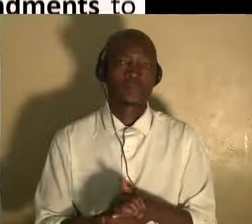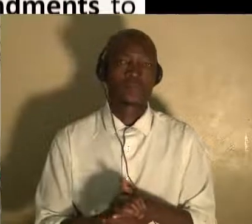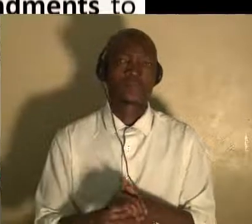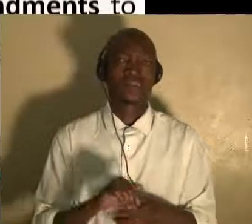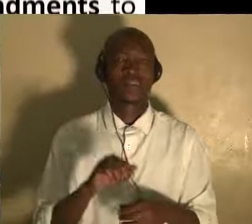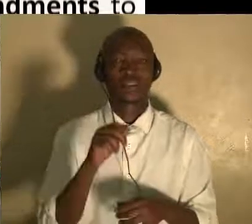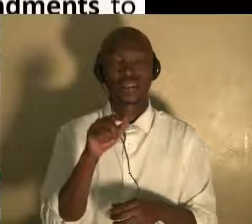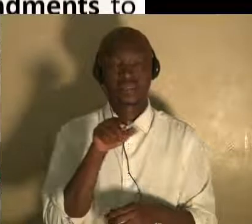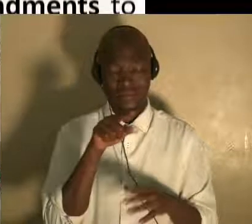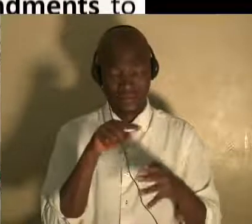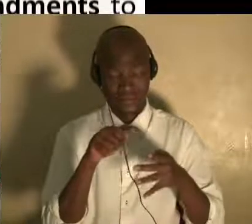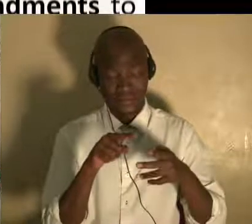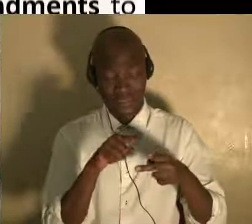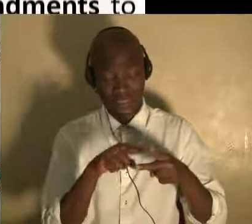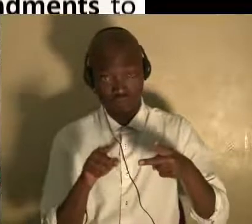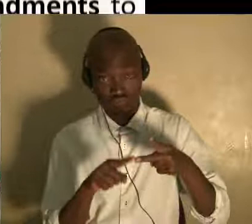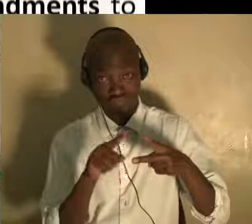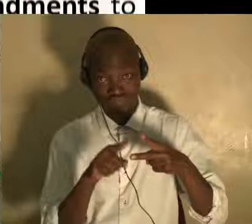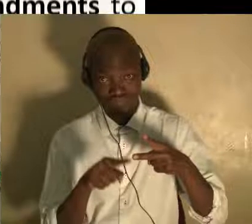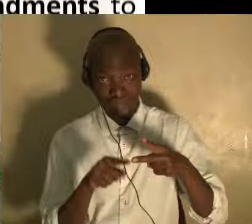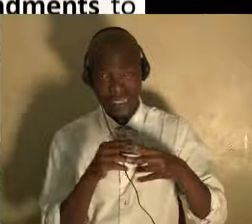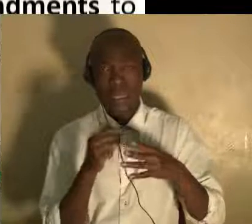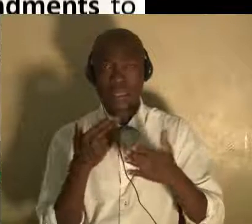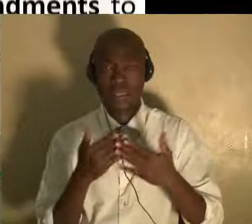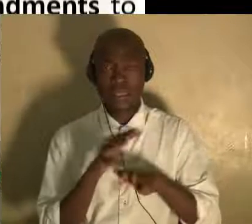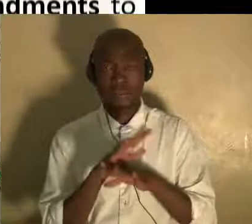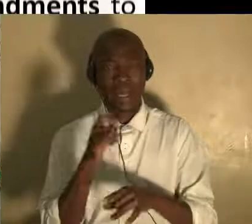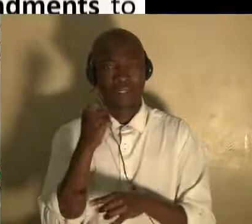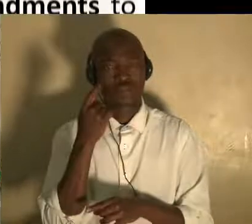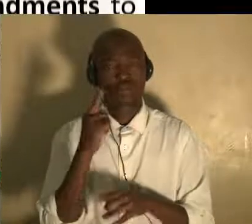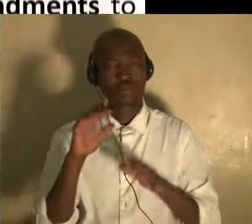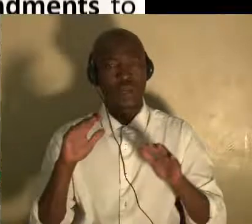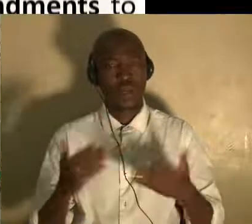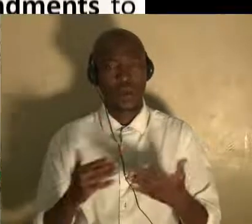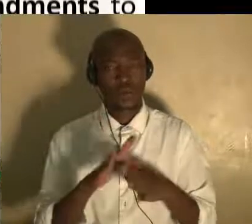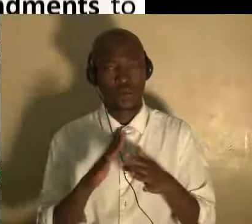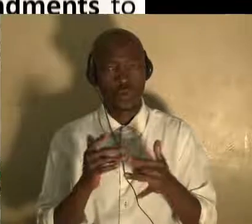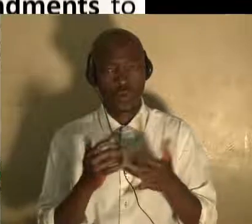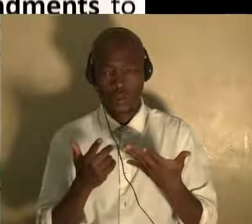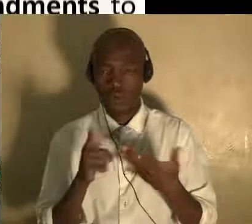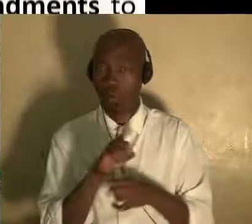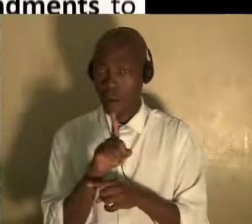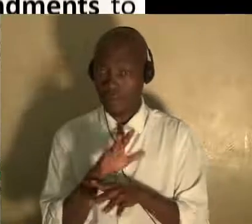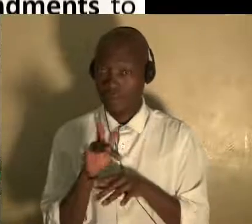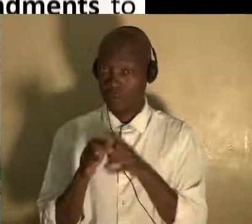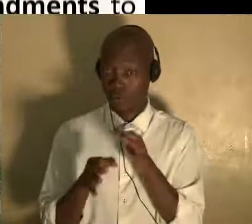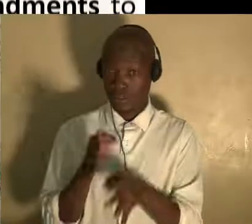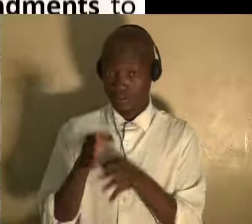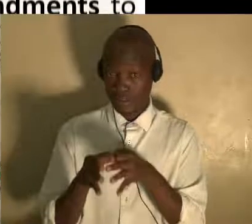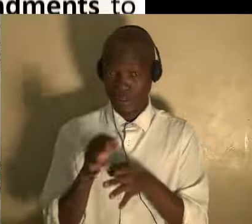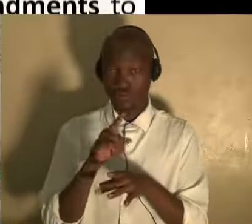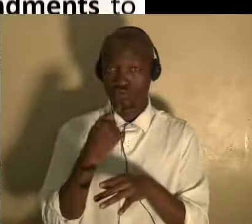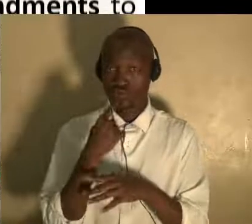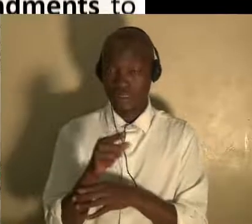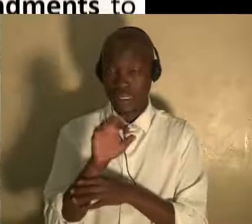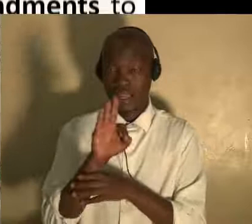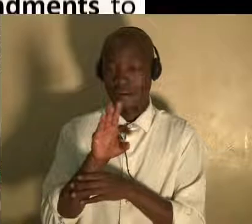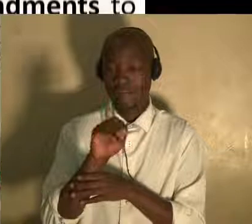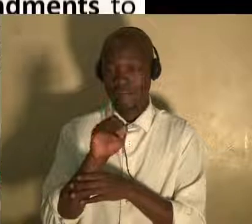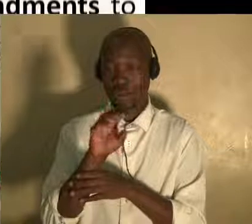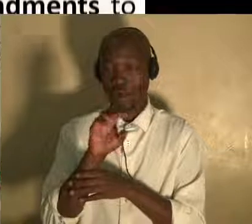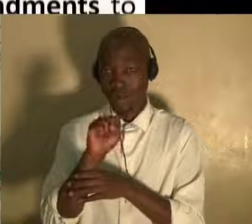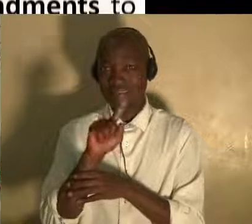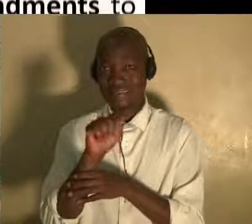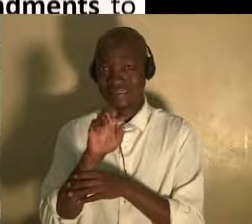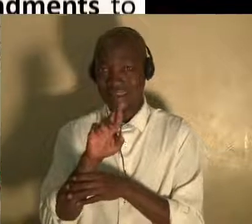And these declarations, they can also be understood in line with what I've just explained, that foster care forms part